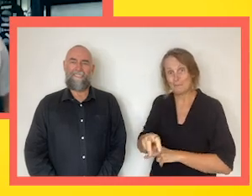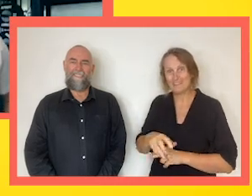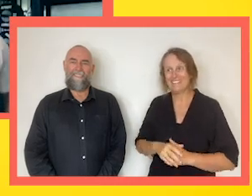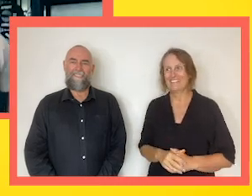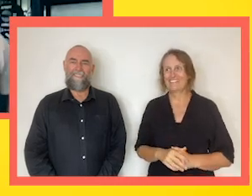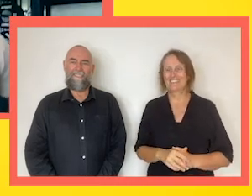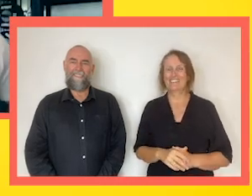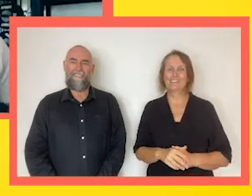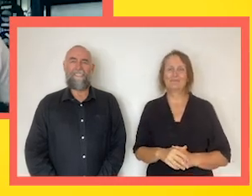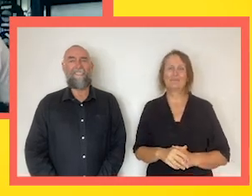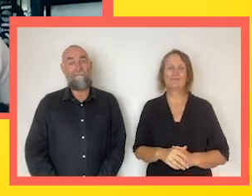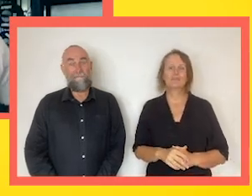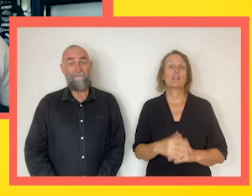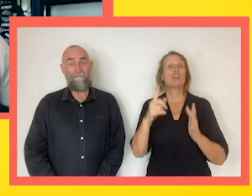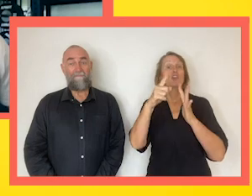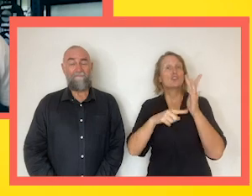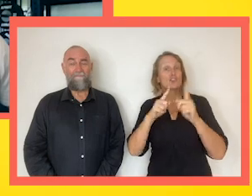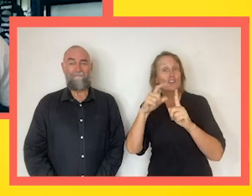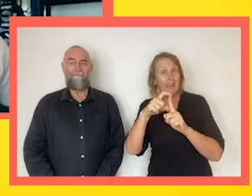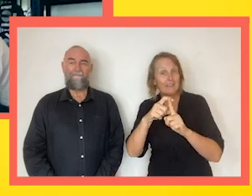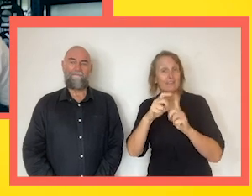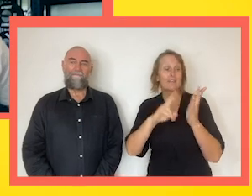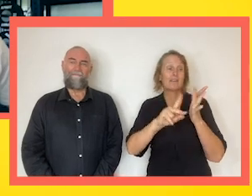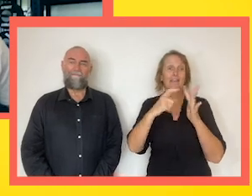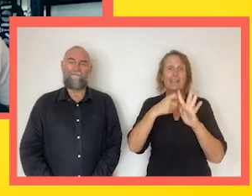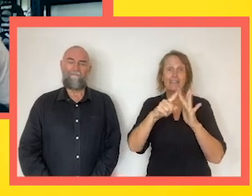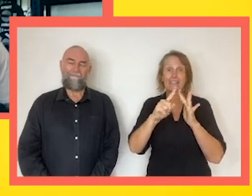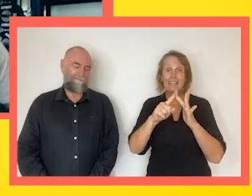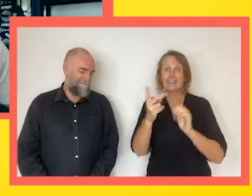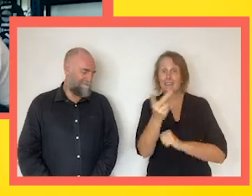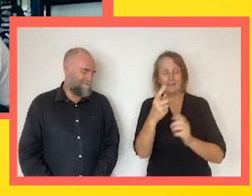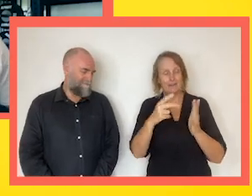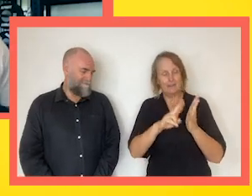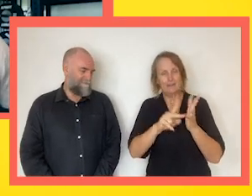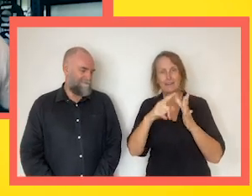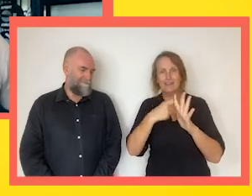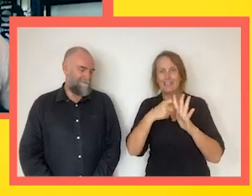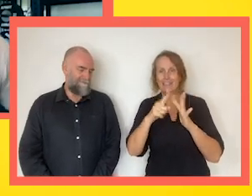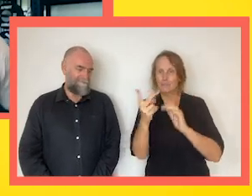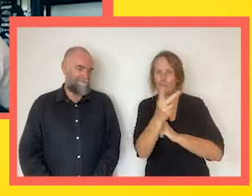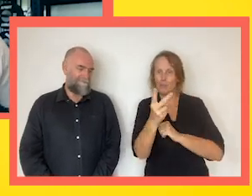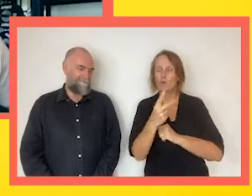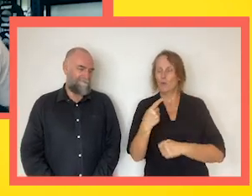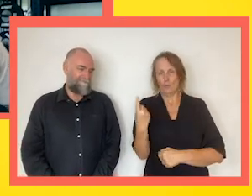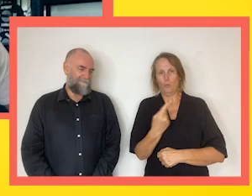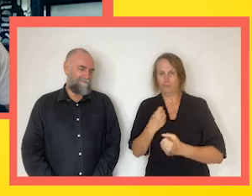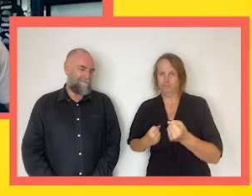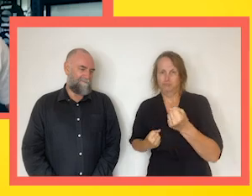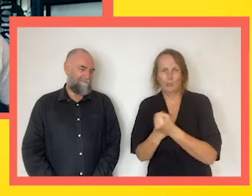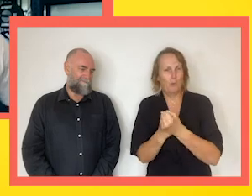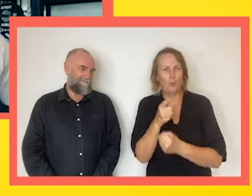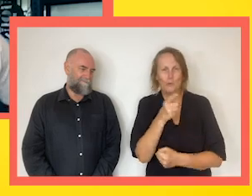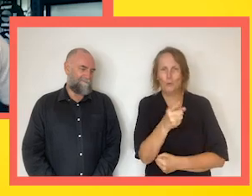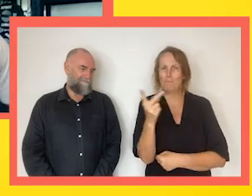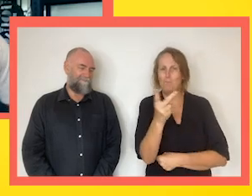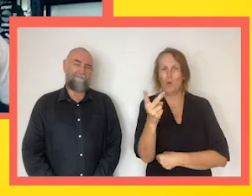It could be something different. But look, Jed, Nikki, we are behind you 100%. You Little Ripper is behind you 100% on your